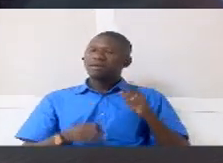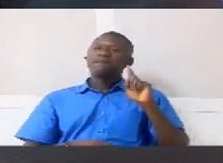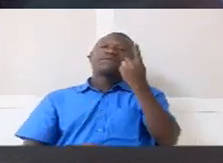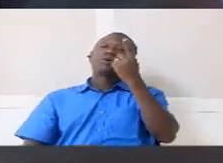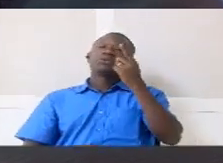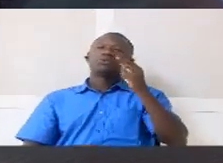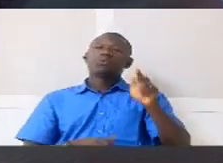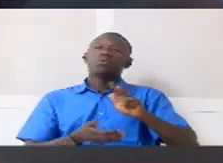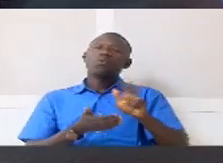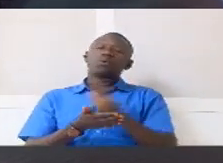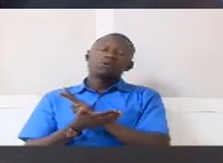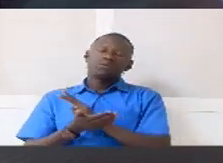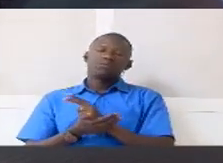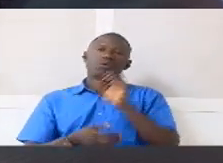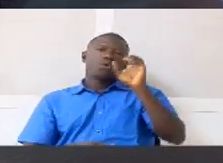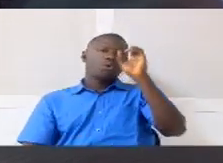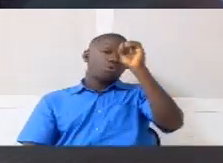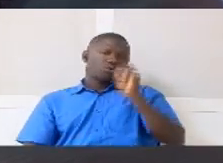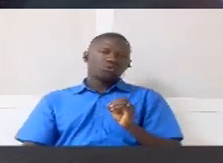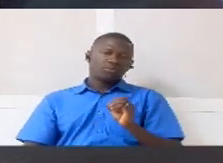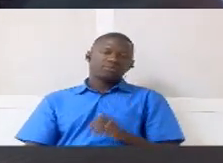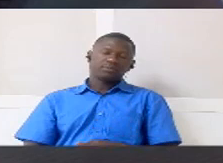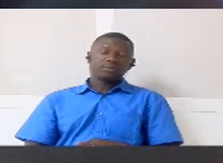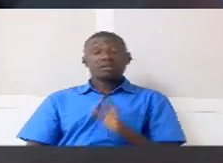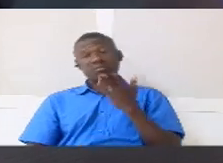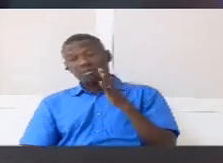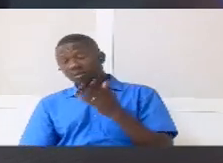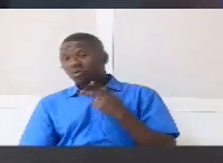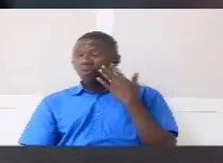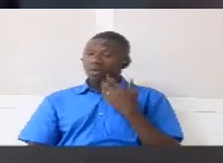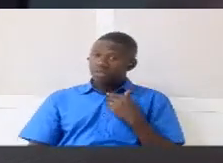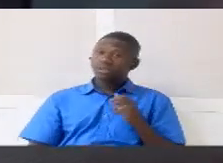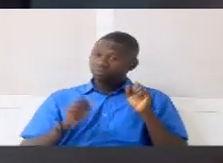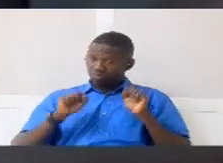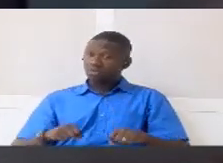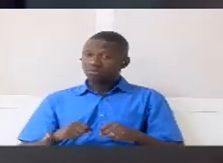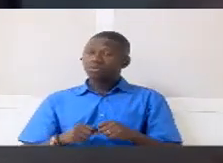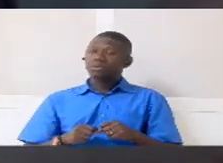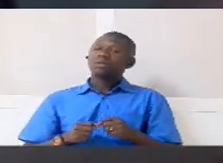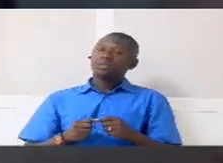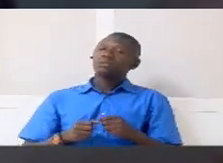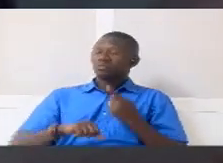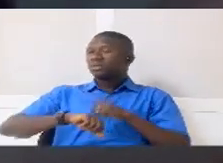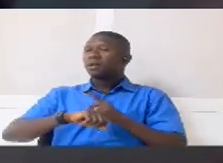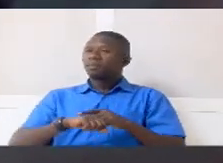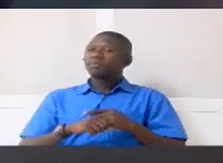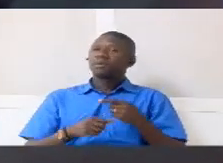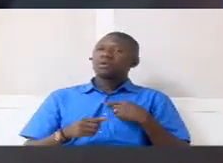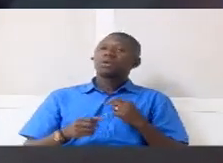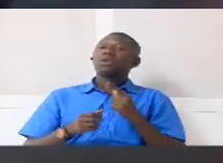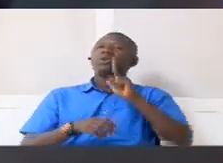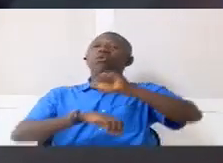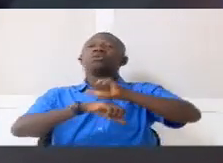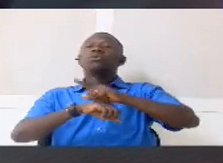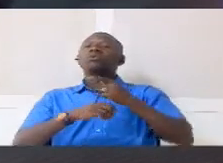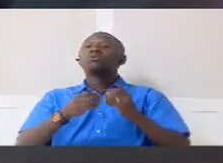October. And as and when required, occasional public hearings may be convened